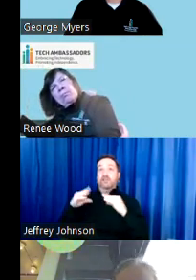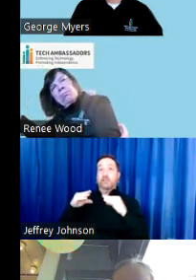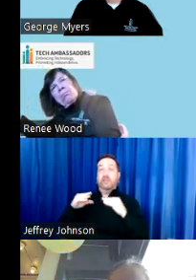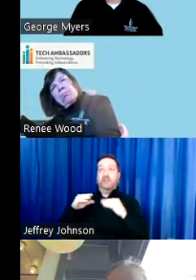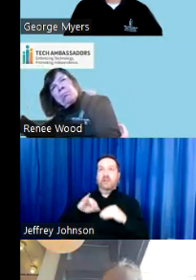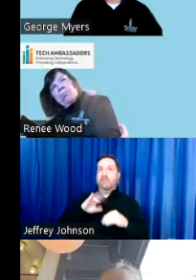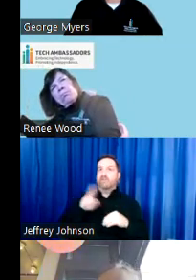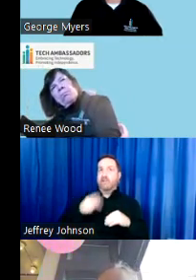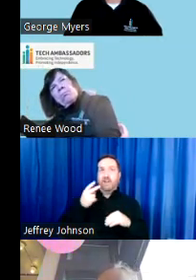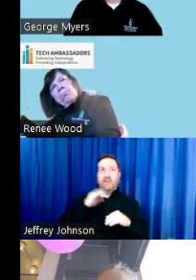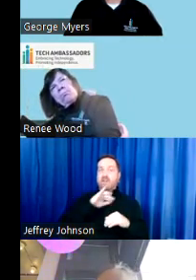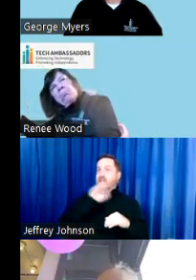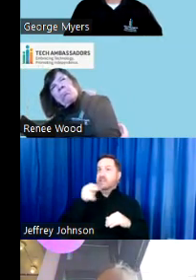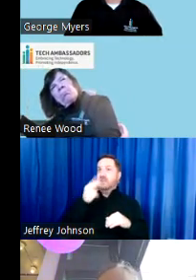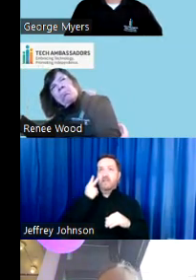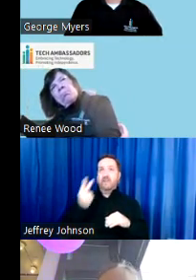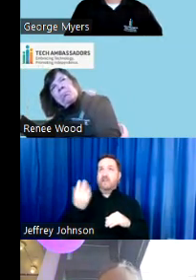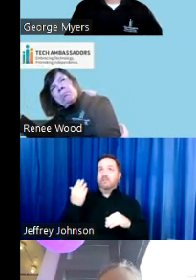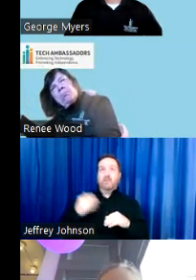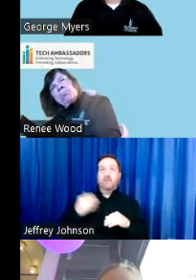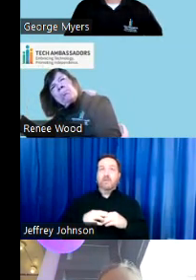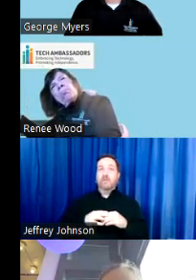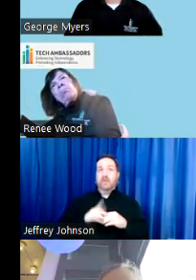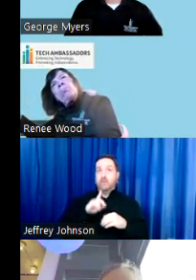is a neat idea.